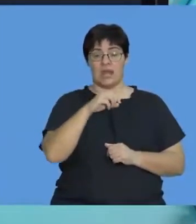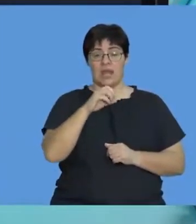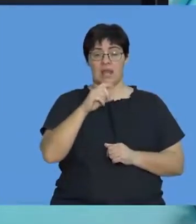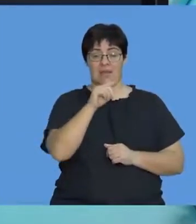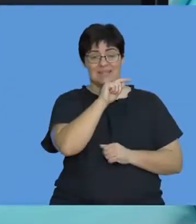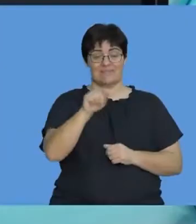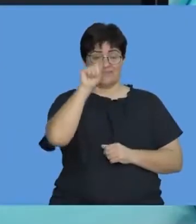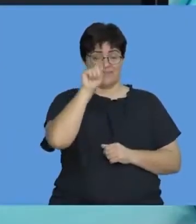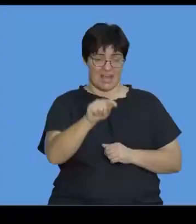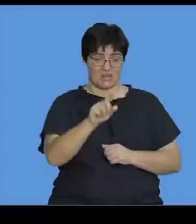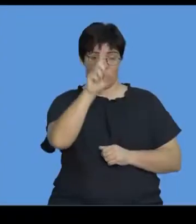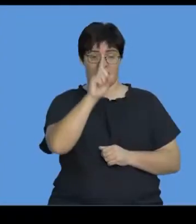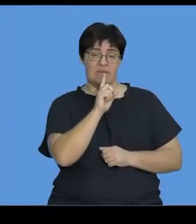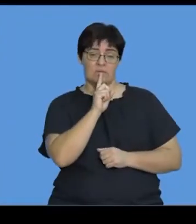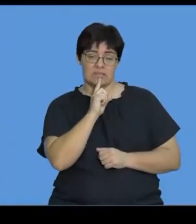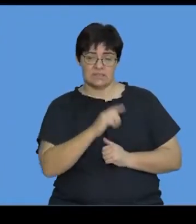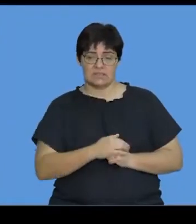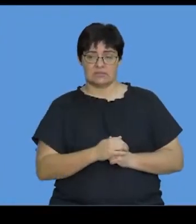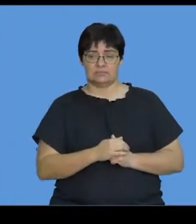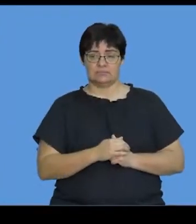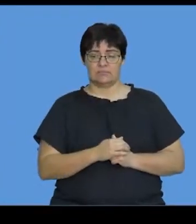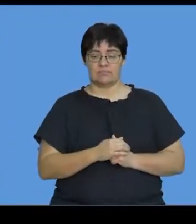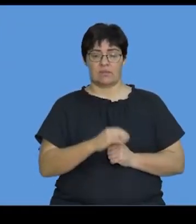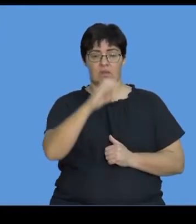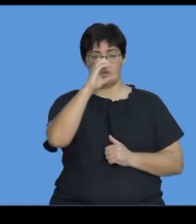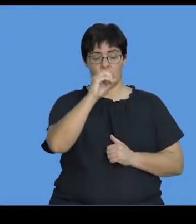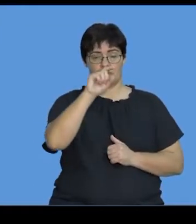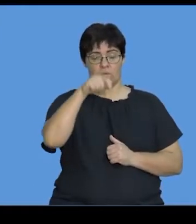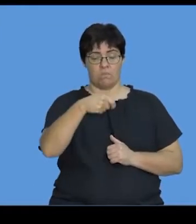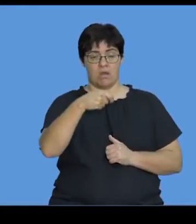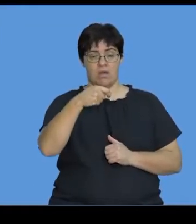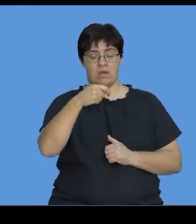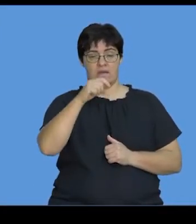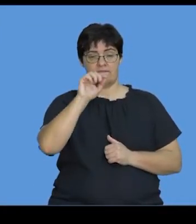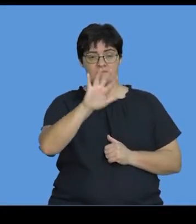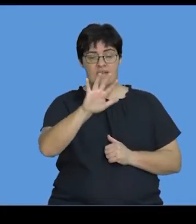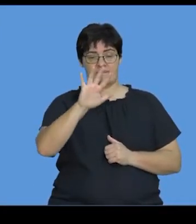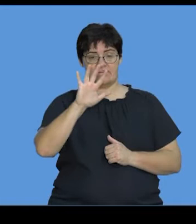going to divide by 1,000. So it's 0.55.